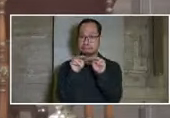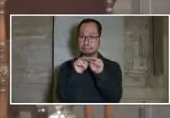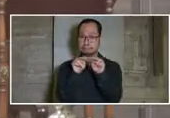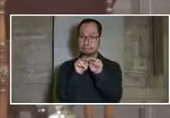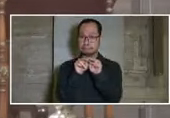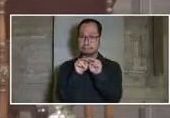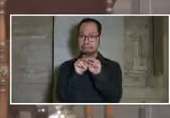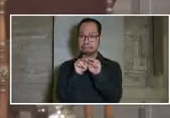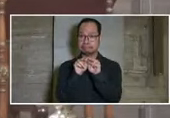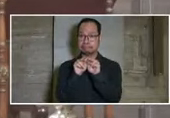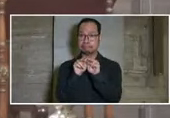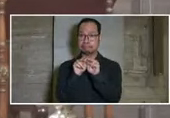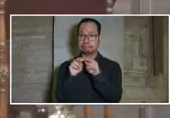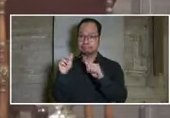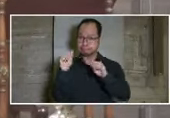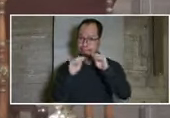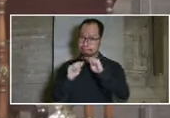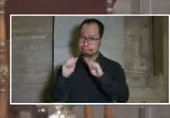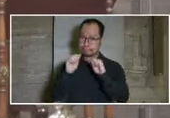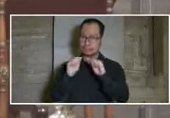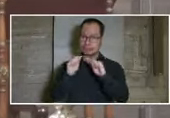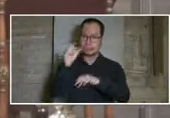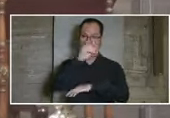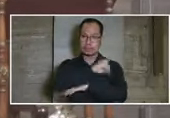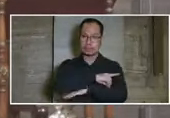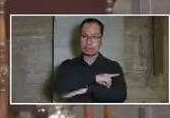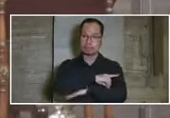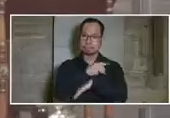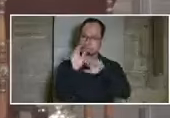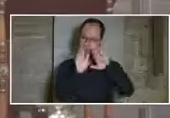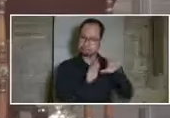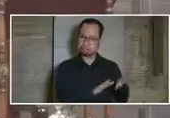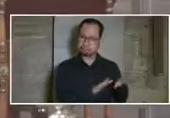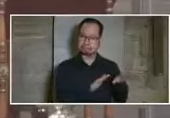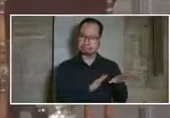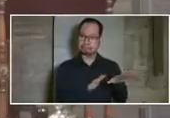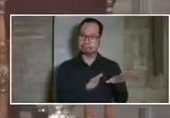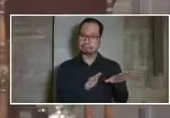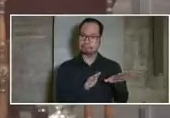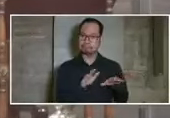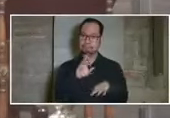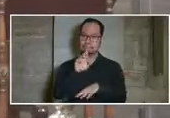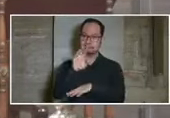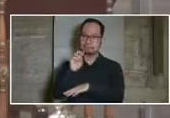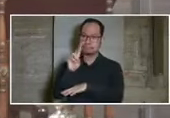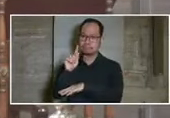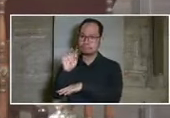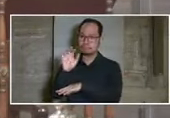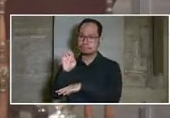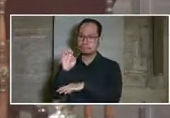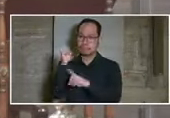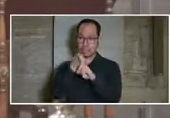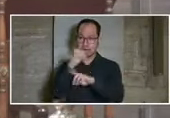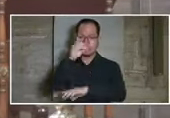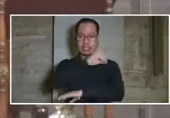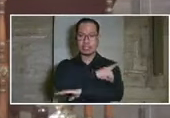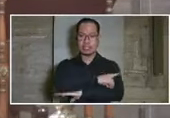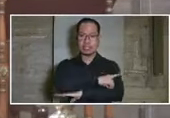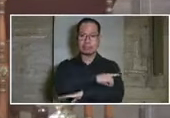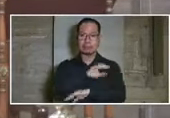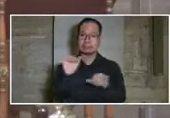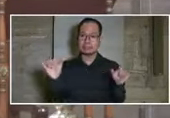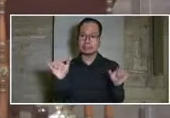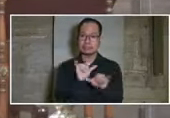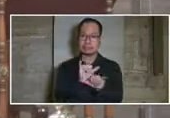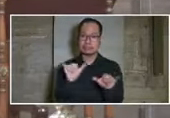the normal course of the day. But besides those seeming routines of everyday,